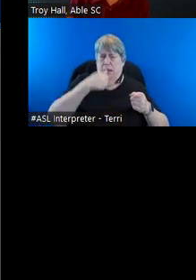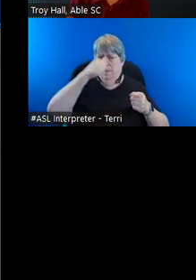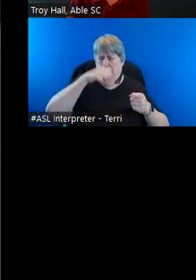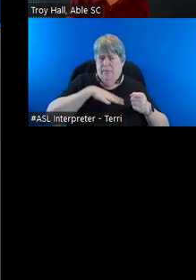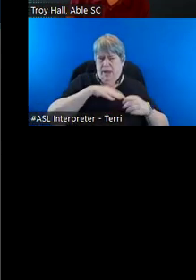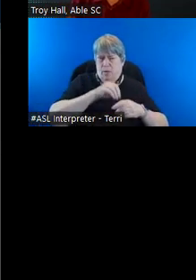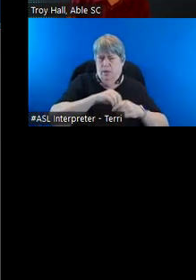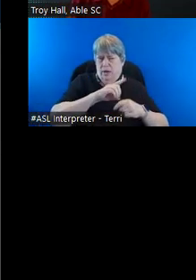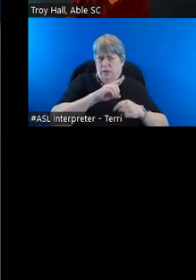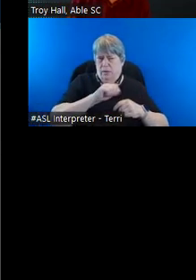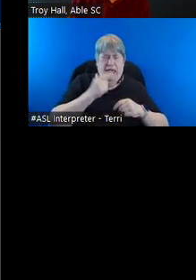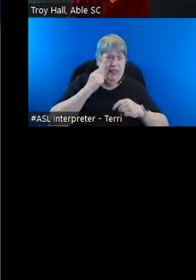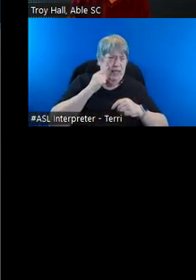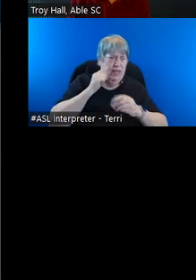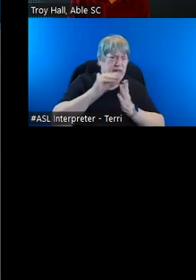form in this one.